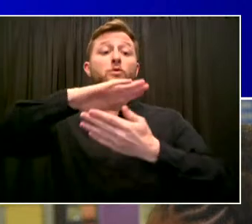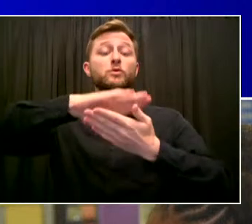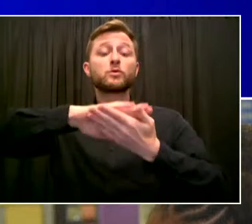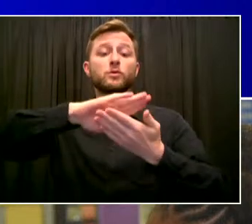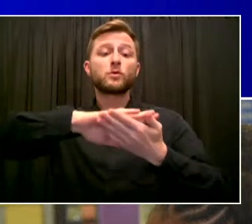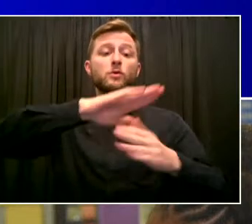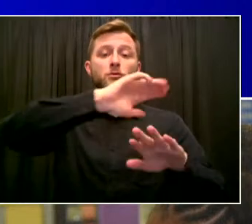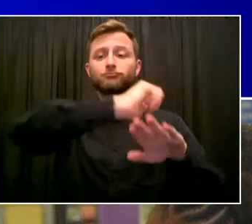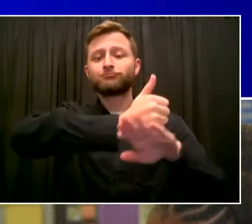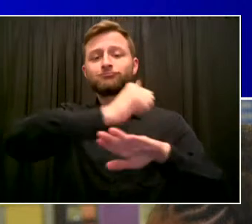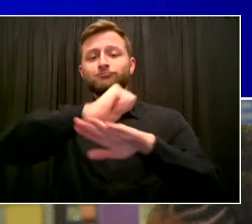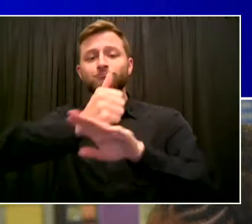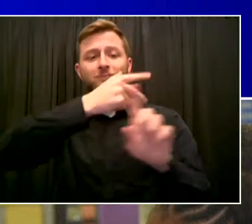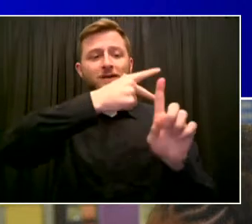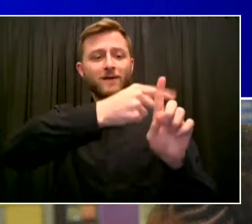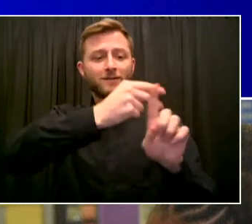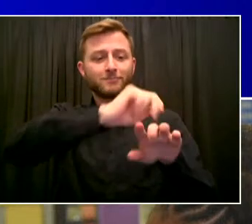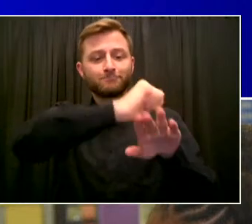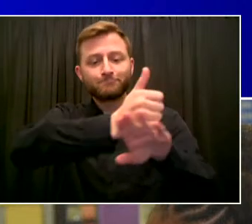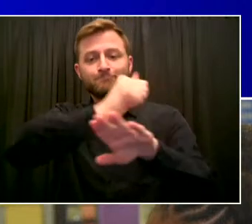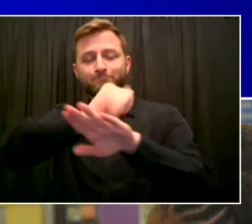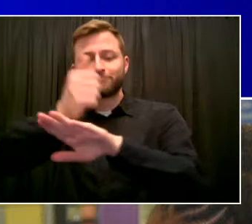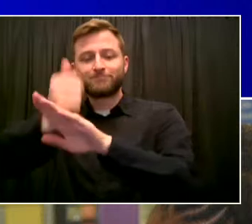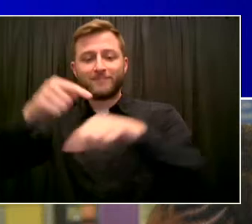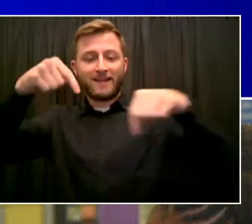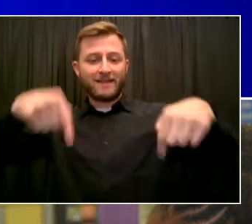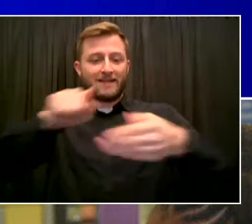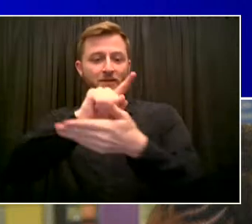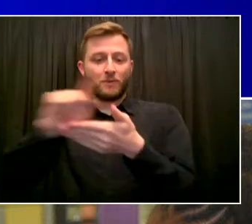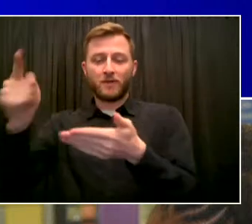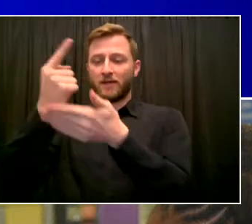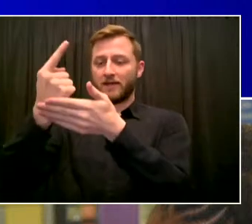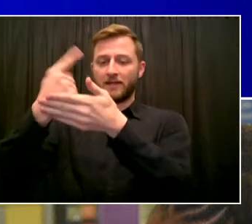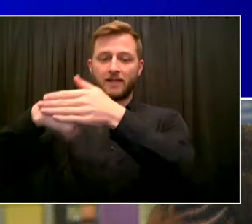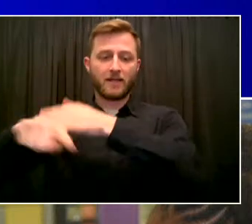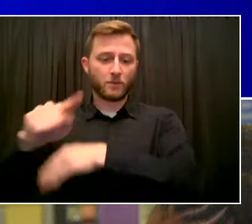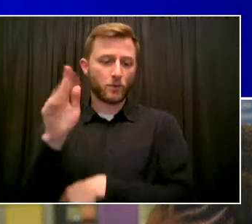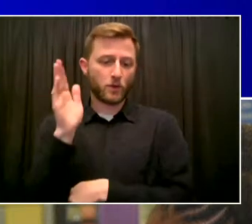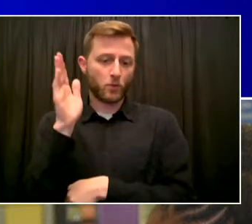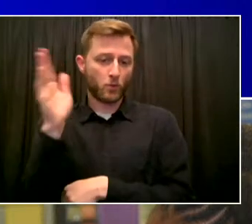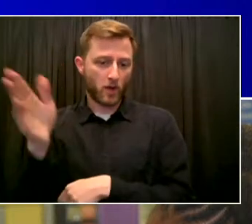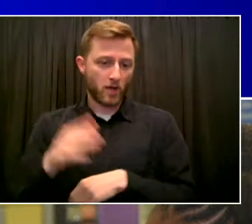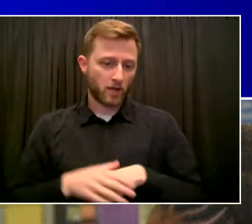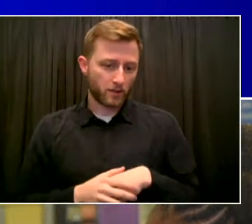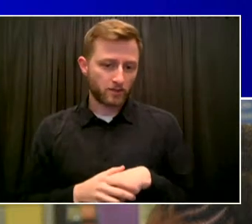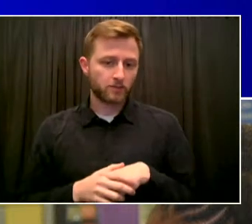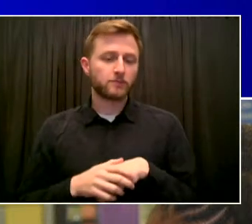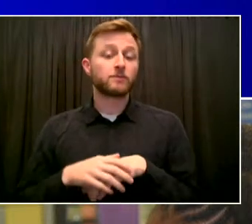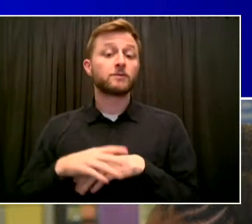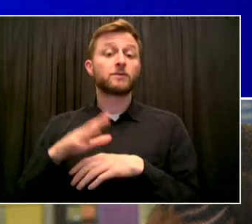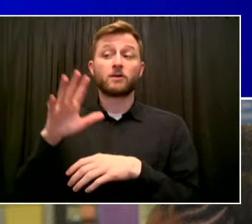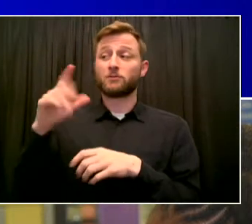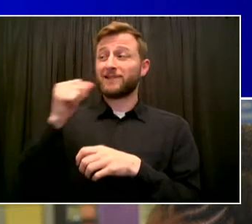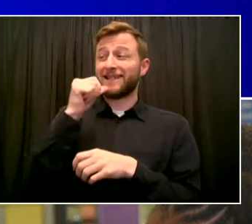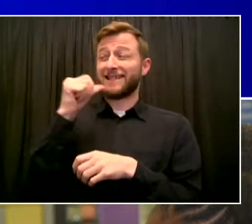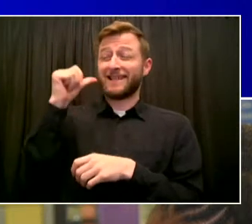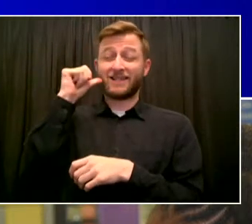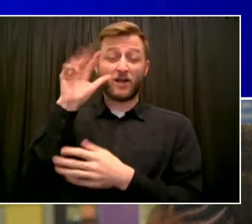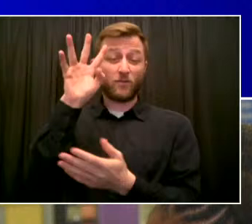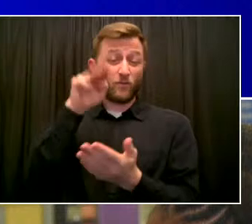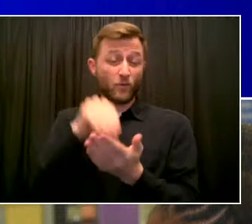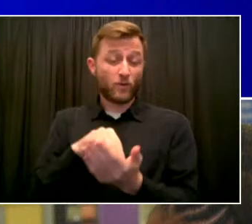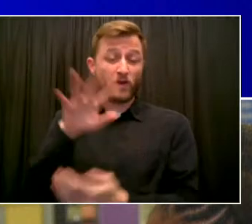of our schools that serve 5 to 11-year-olds. But already 4,500 kids got vaccinated at our schools yesterday. Grand total